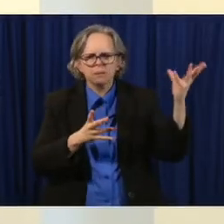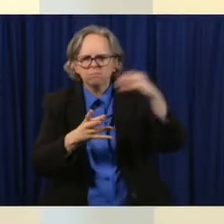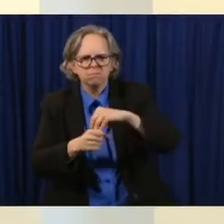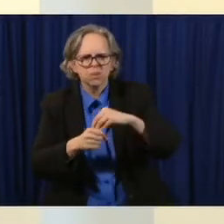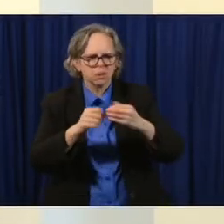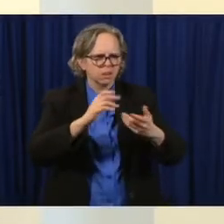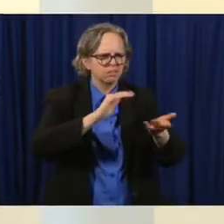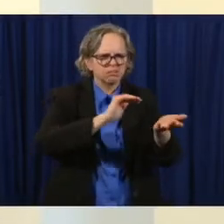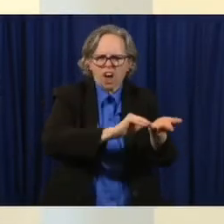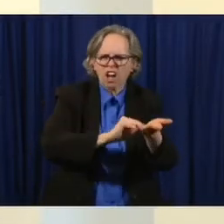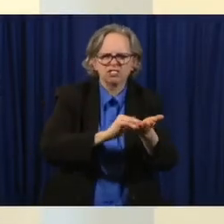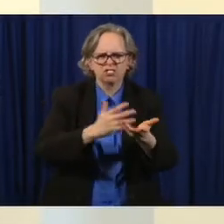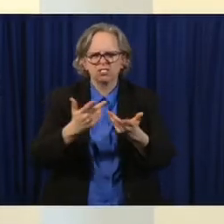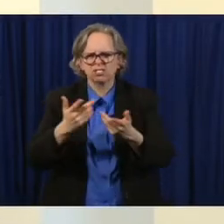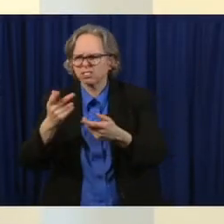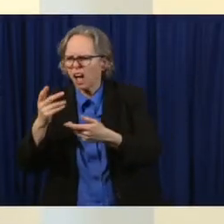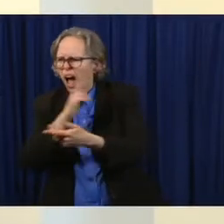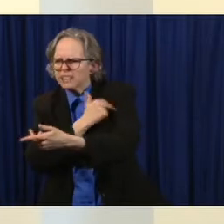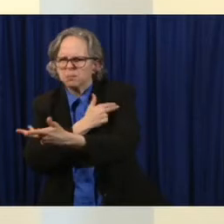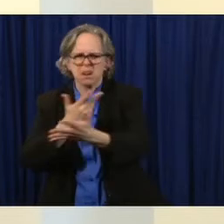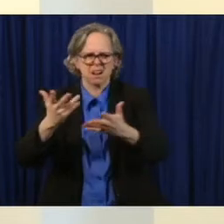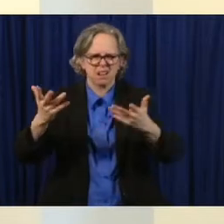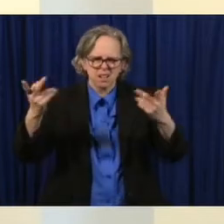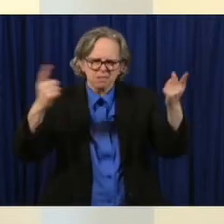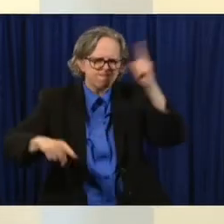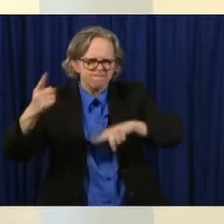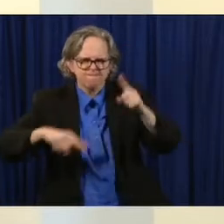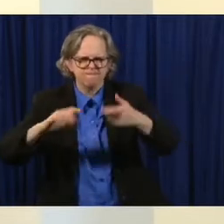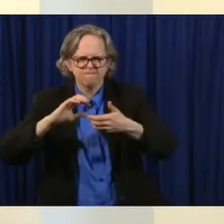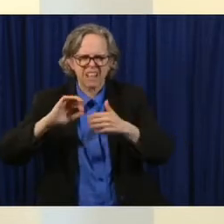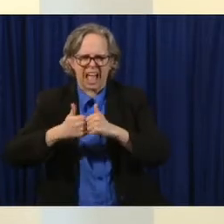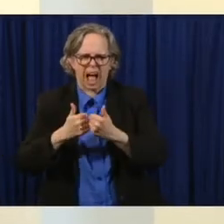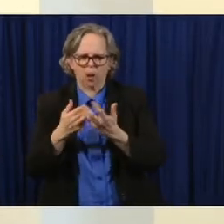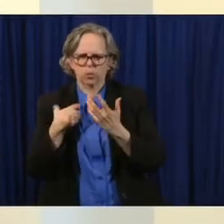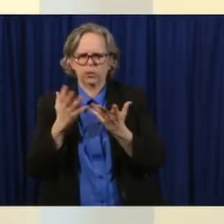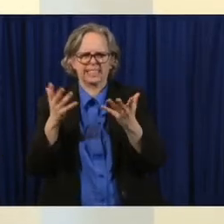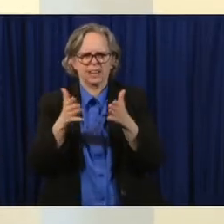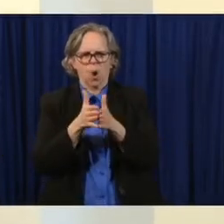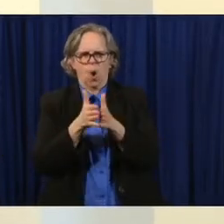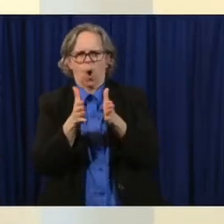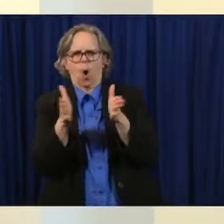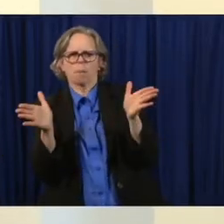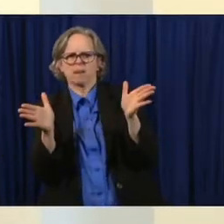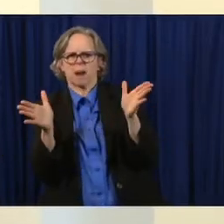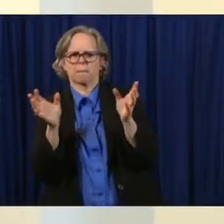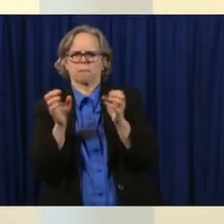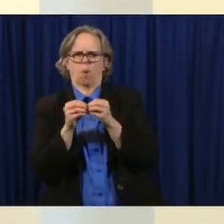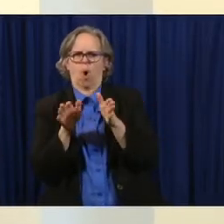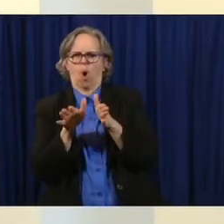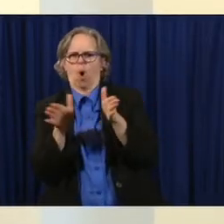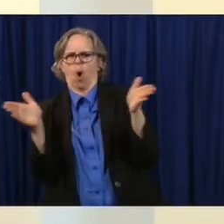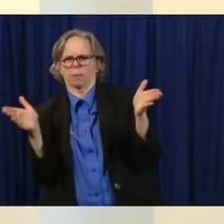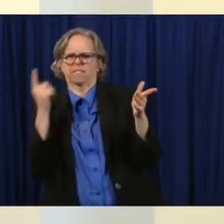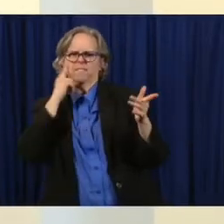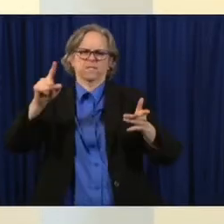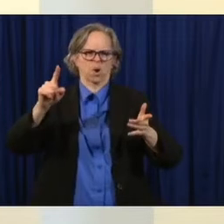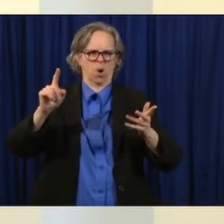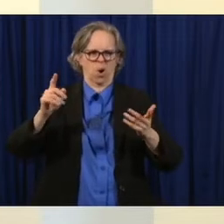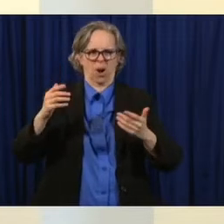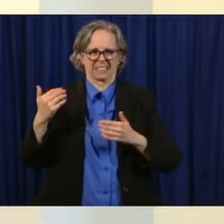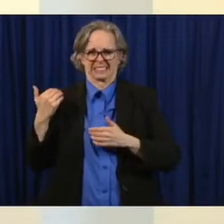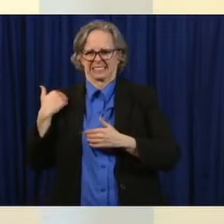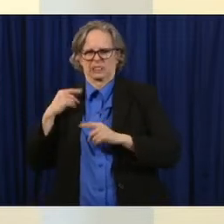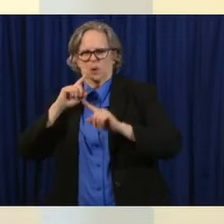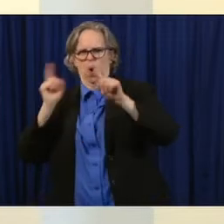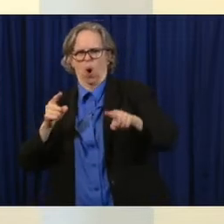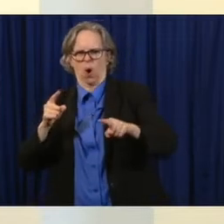hospitals on how we'll be eventually doing more and more. But as a very slight tweak to the order we have done, we will be